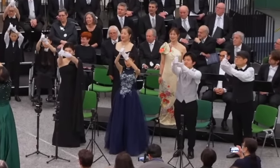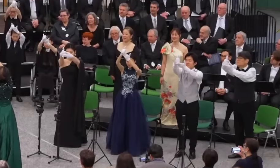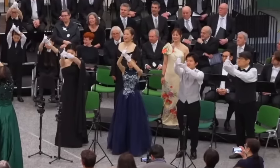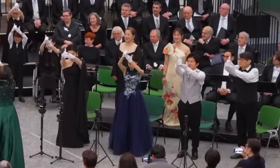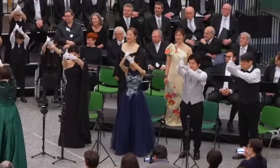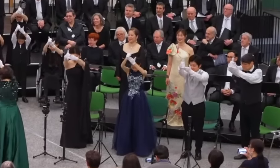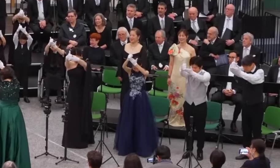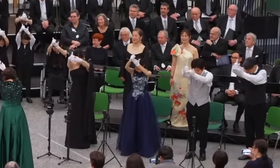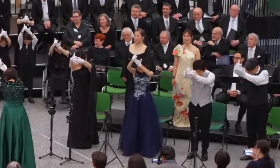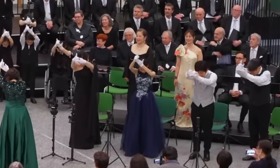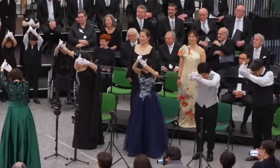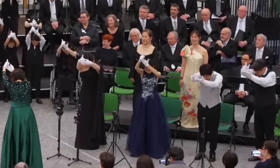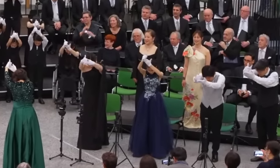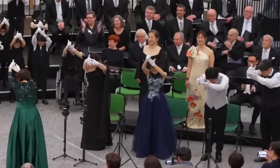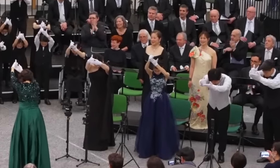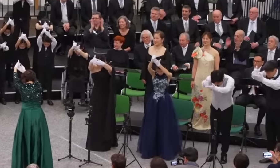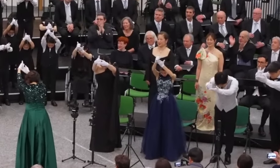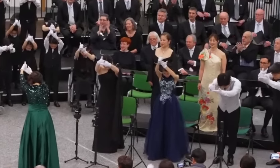Don't worry.